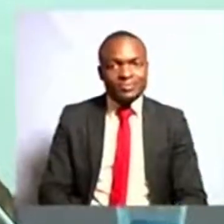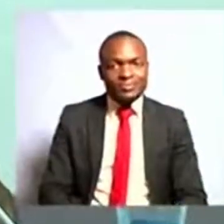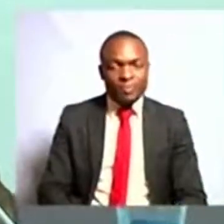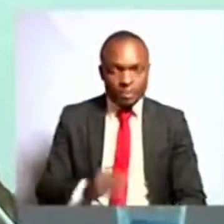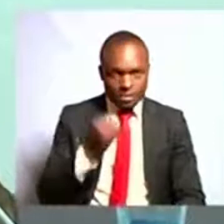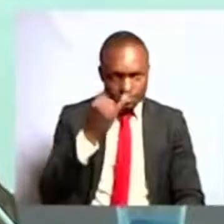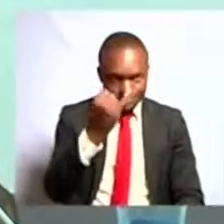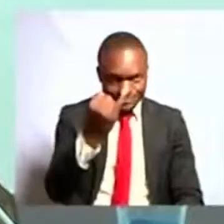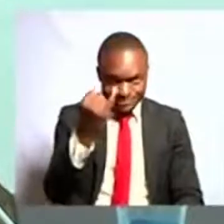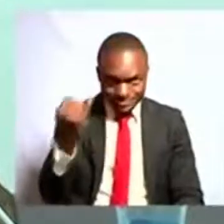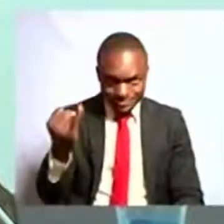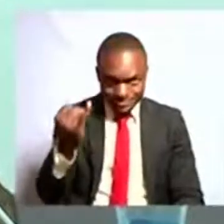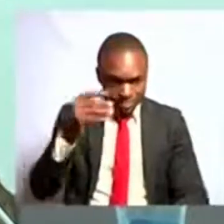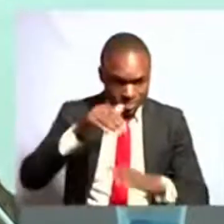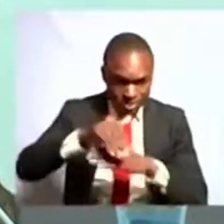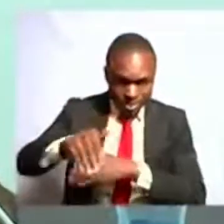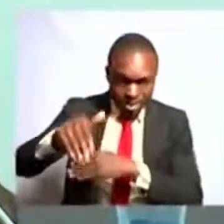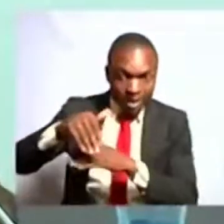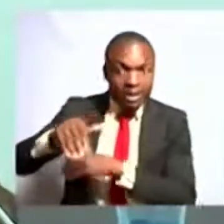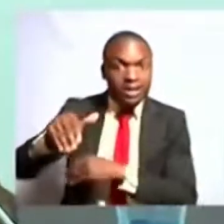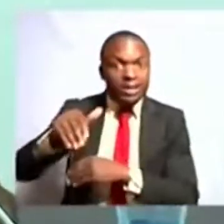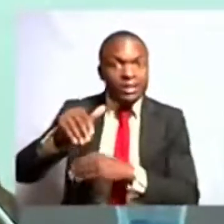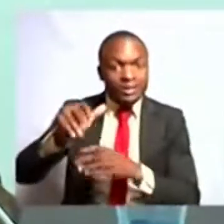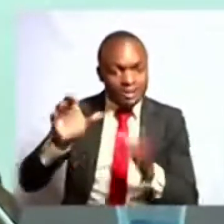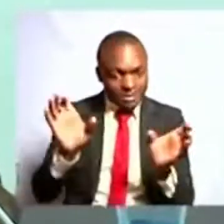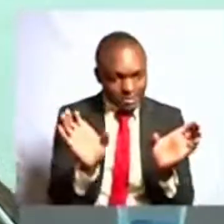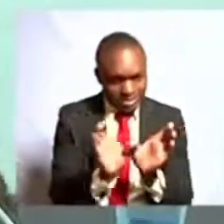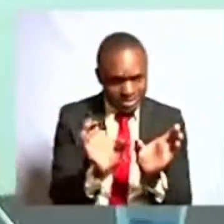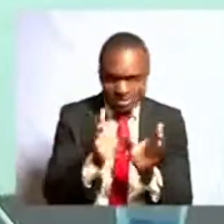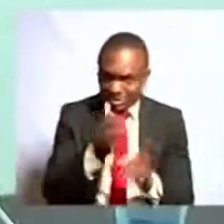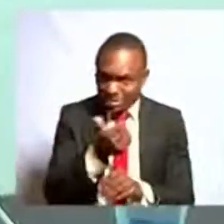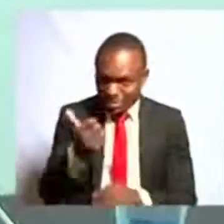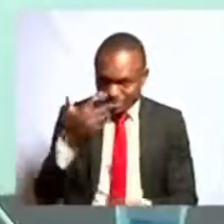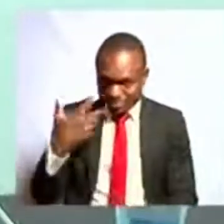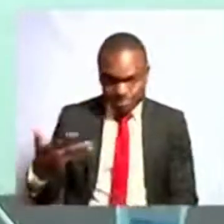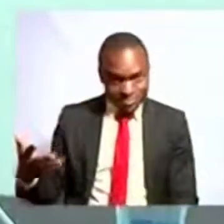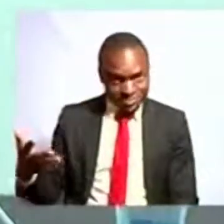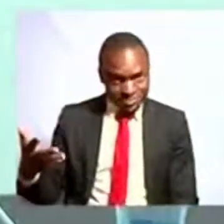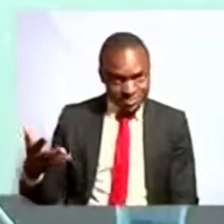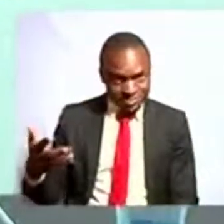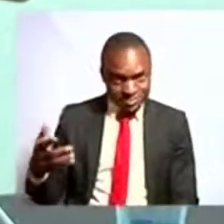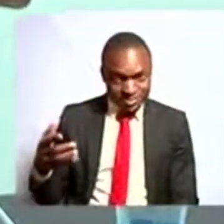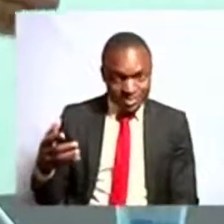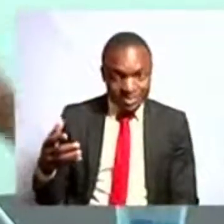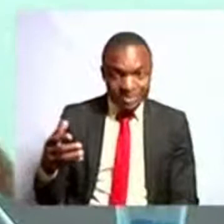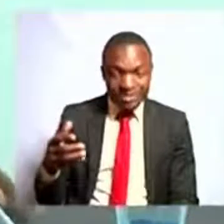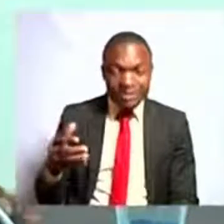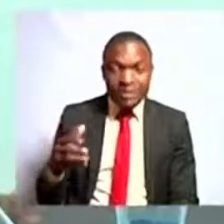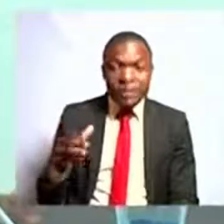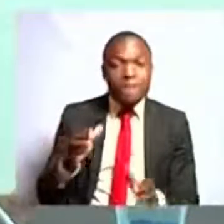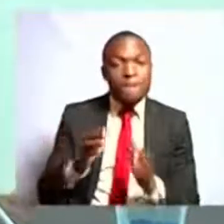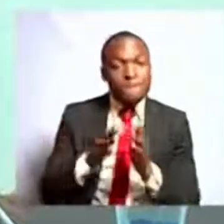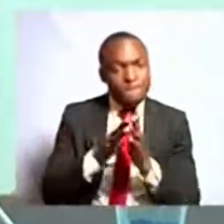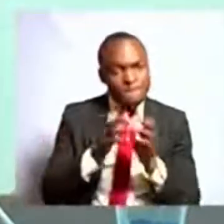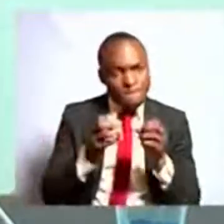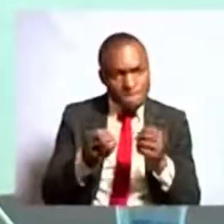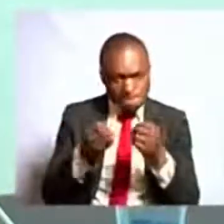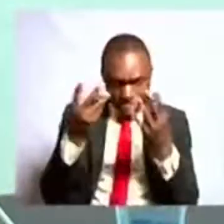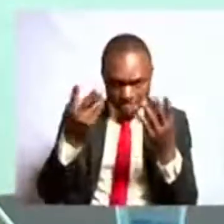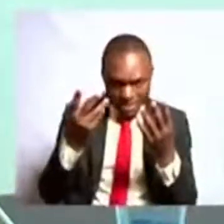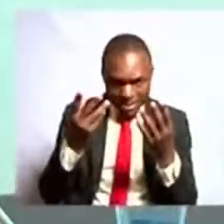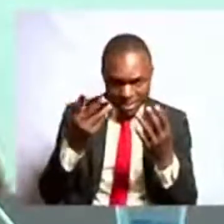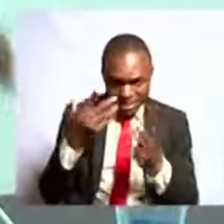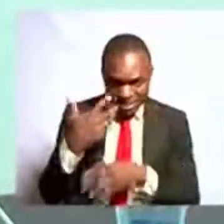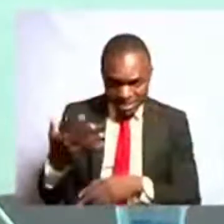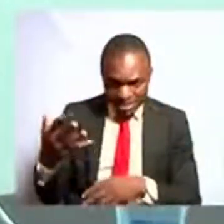the issue of registration certificate and other things, it's in the main body of what Auditor General is talking about